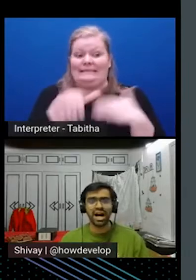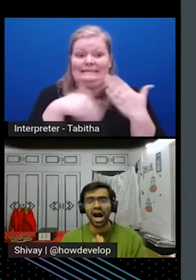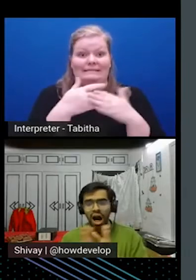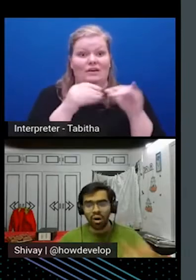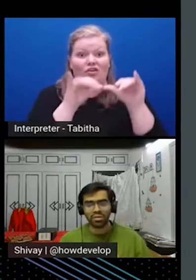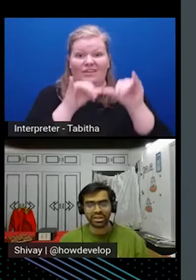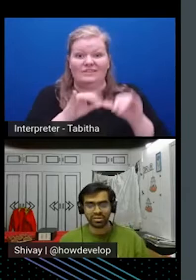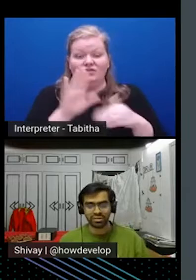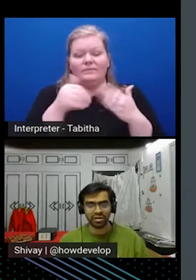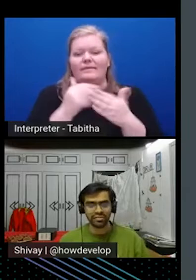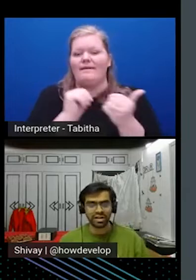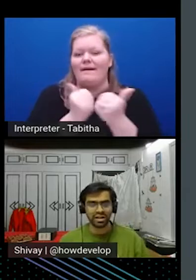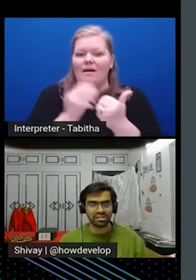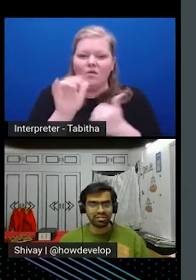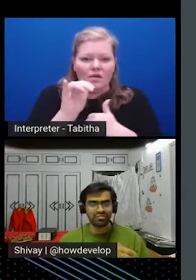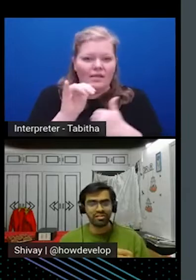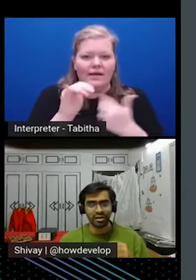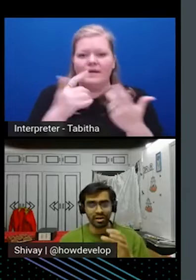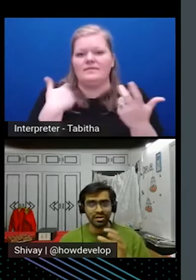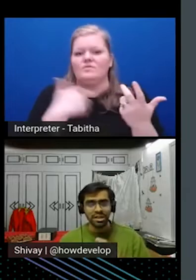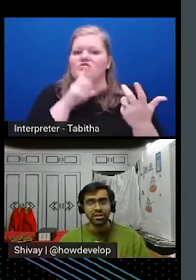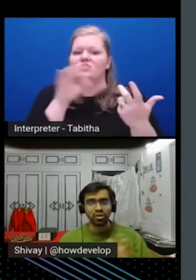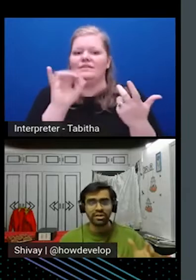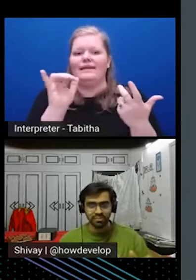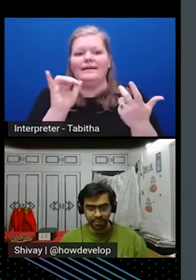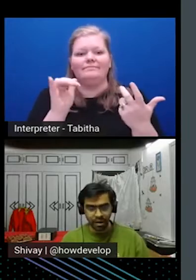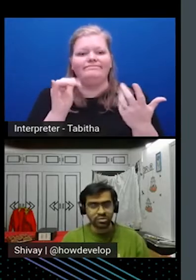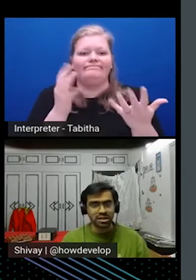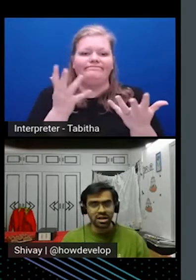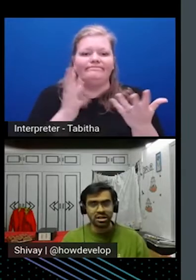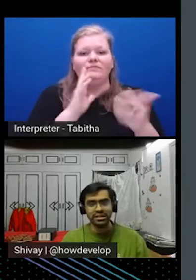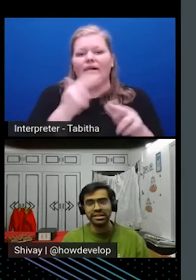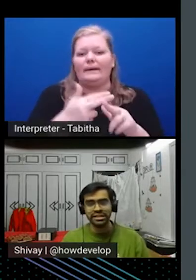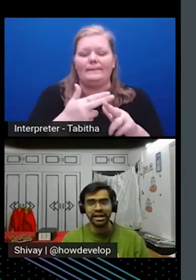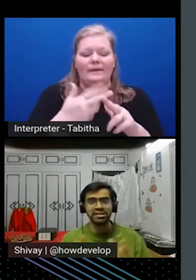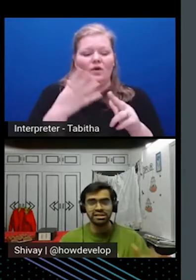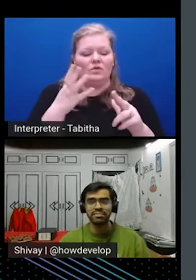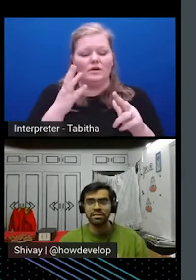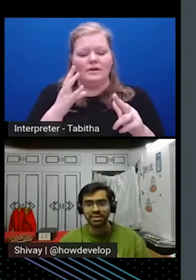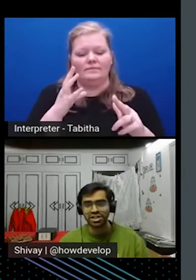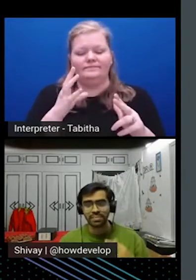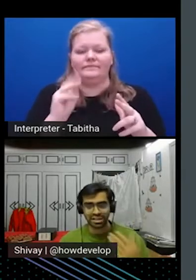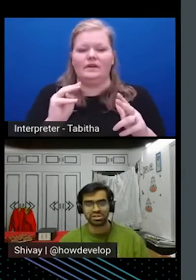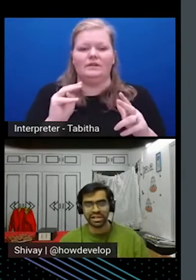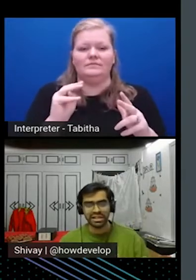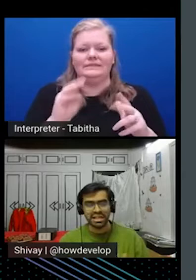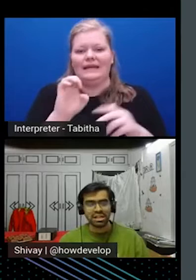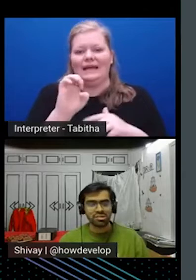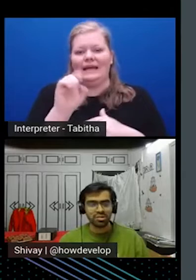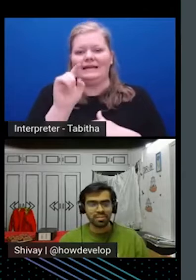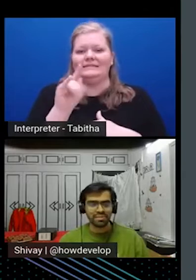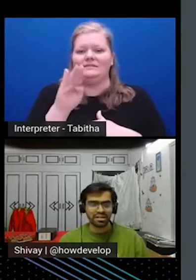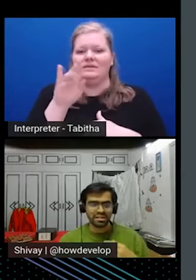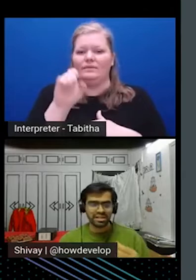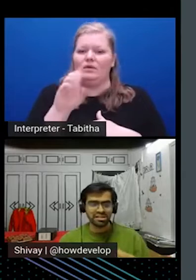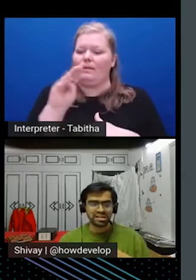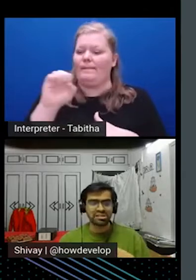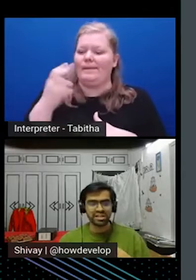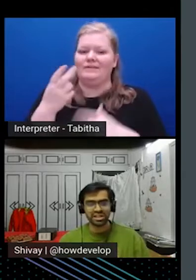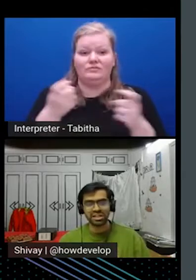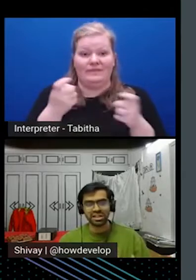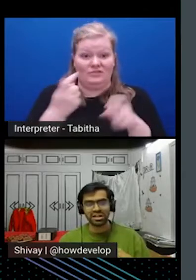regarding how we are sort of talking about the extensible mesh manager, right? So